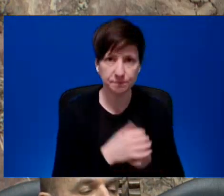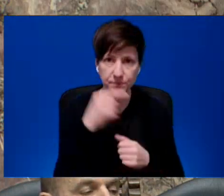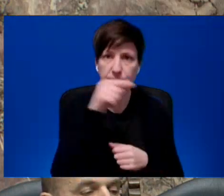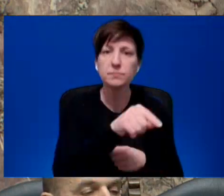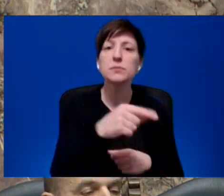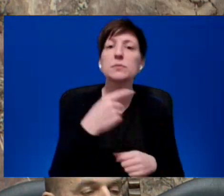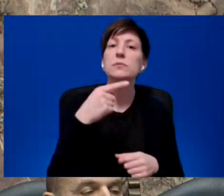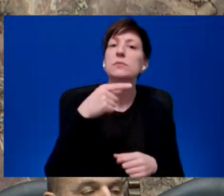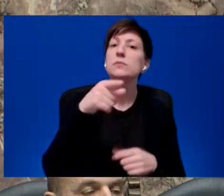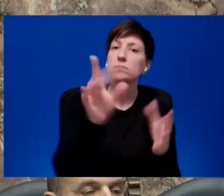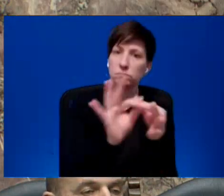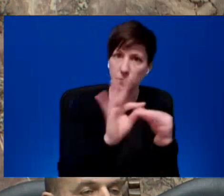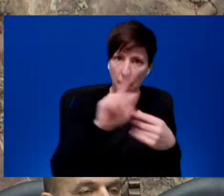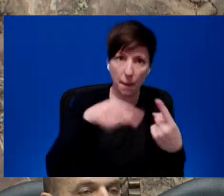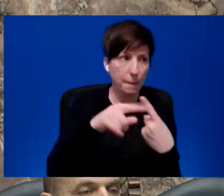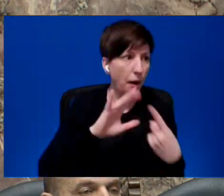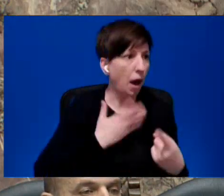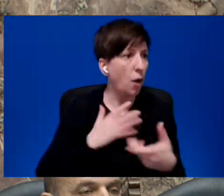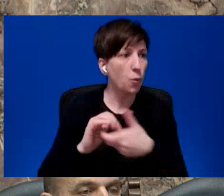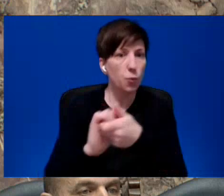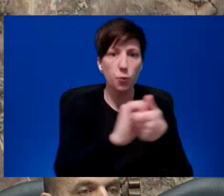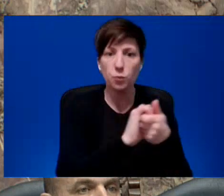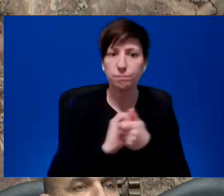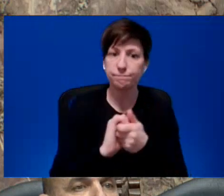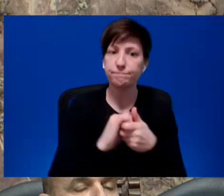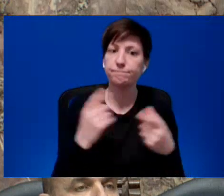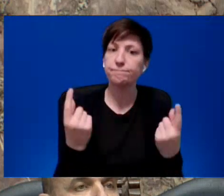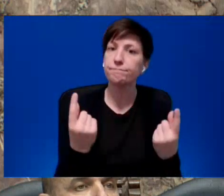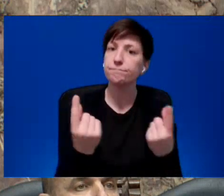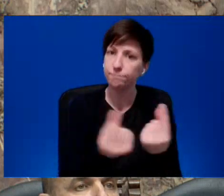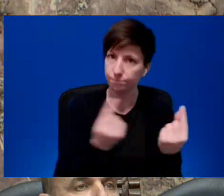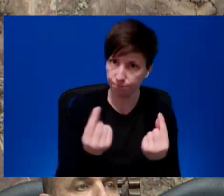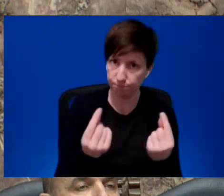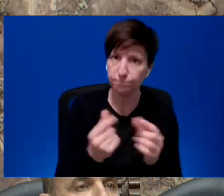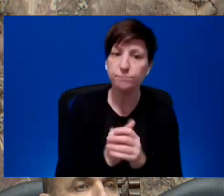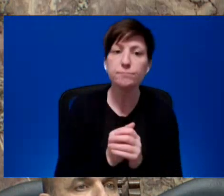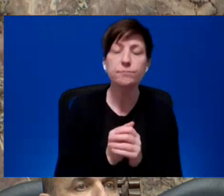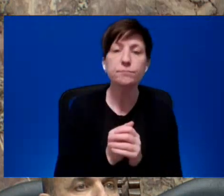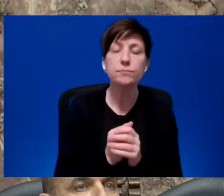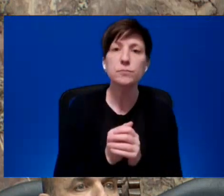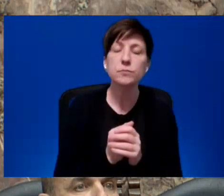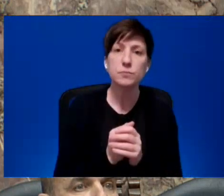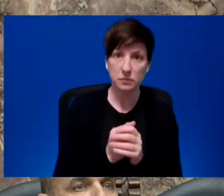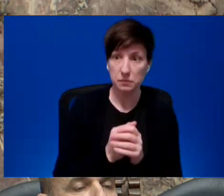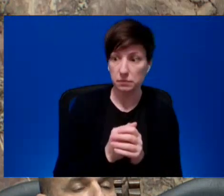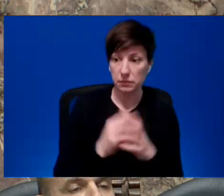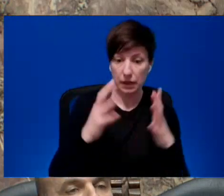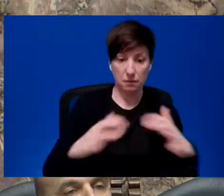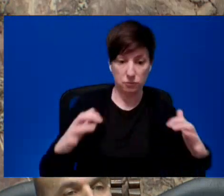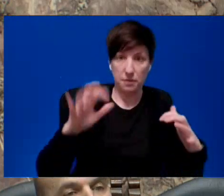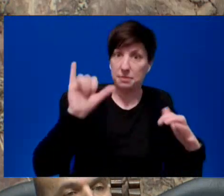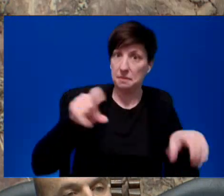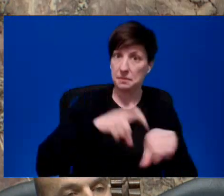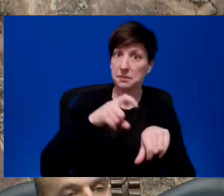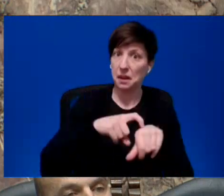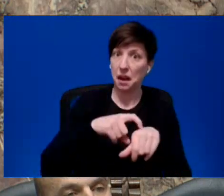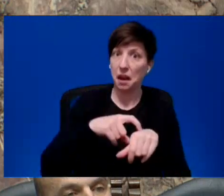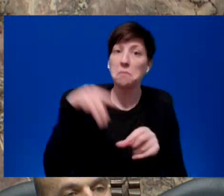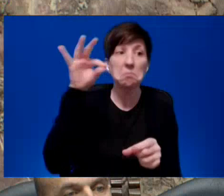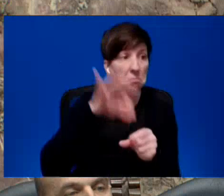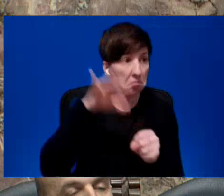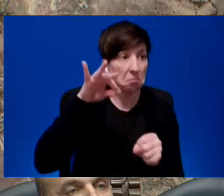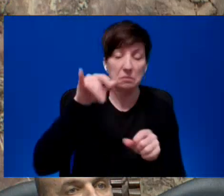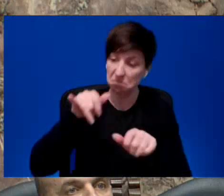took collectively with the support, in this case, the unanimous support of the legislature, to ensure there was a